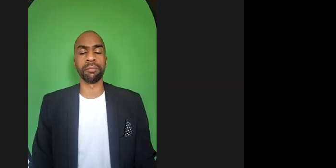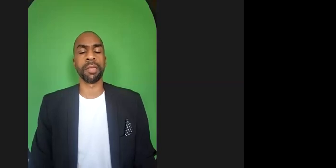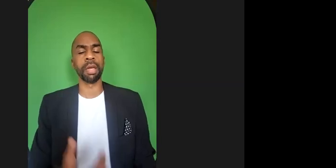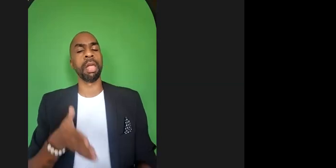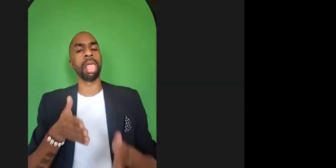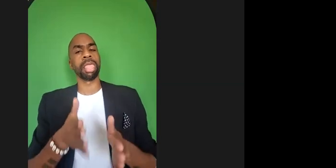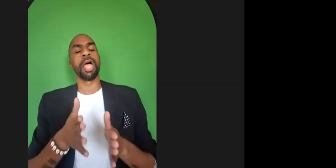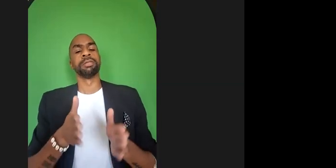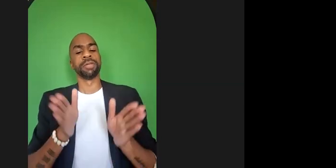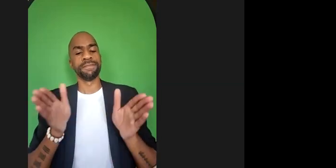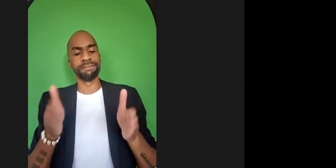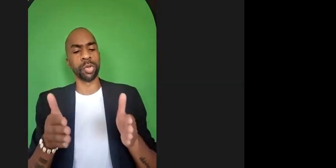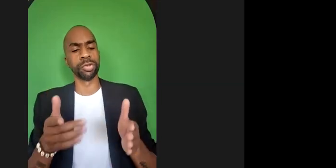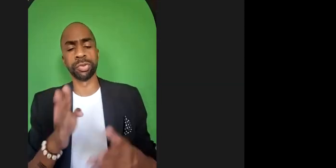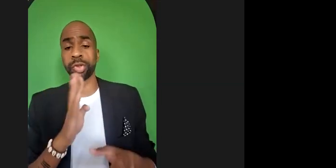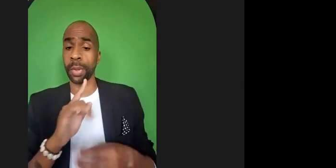the options,